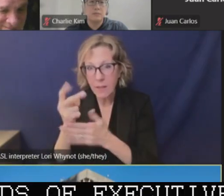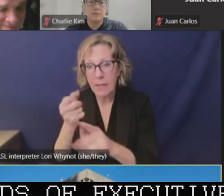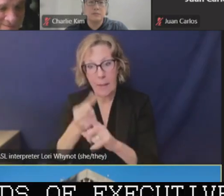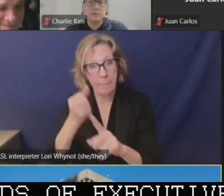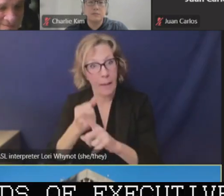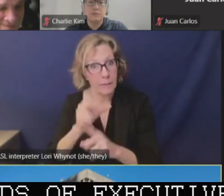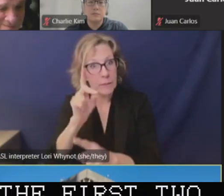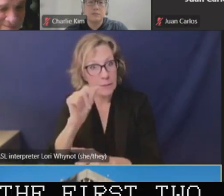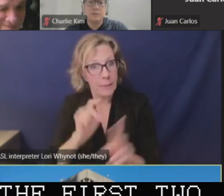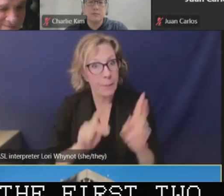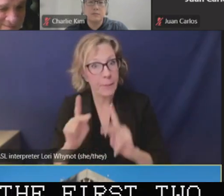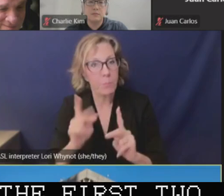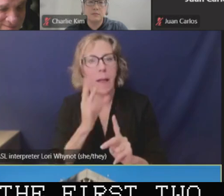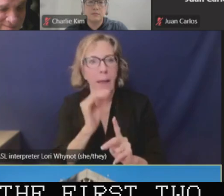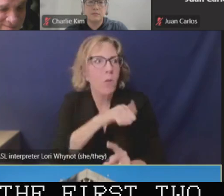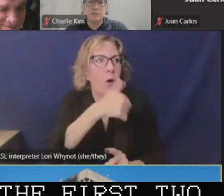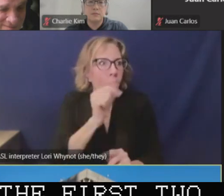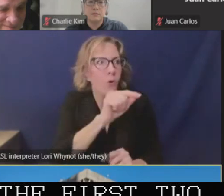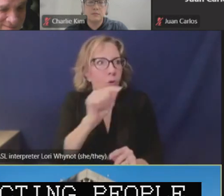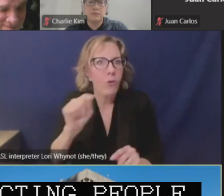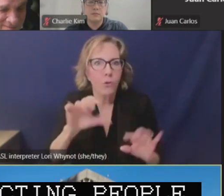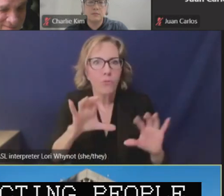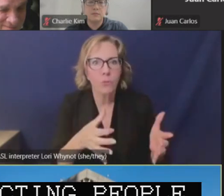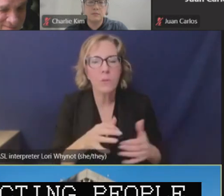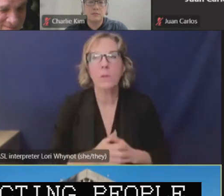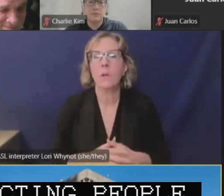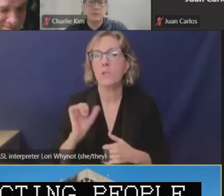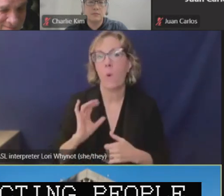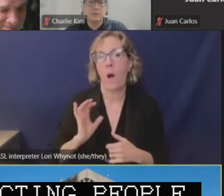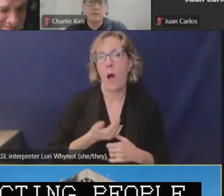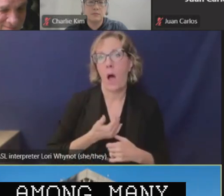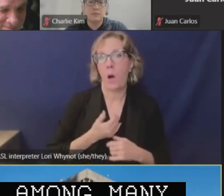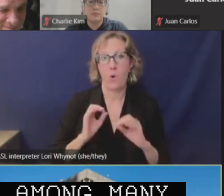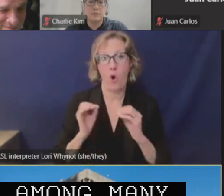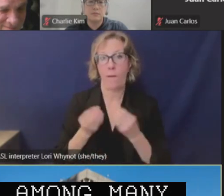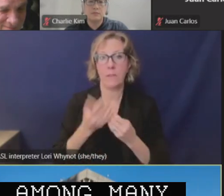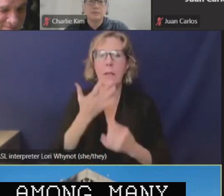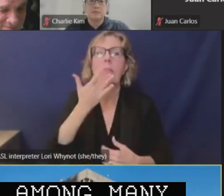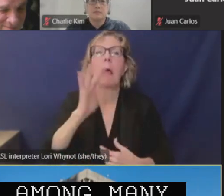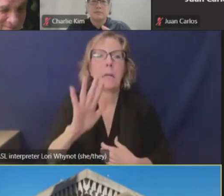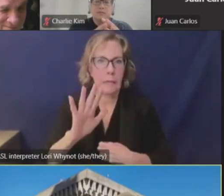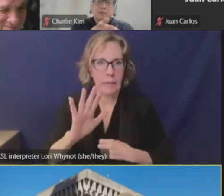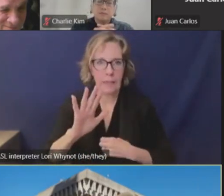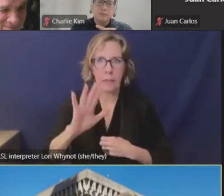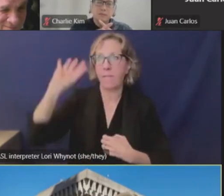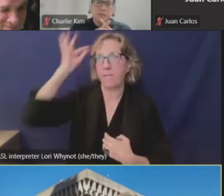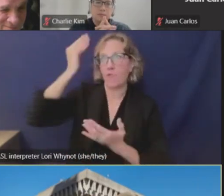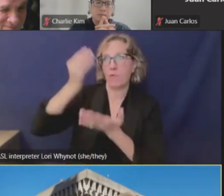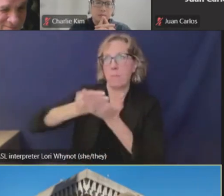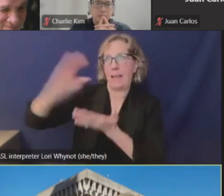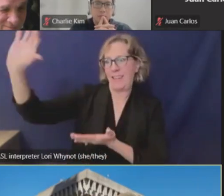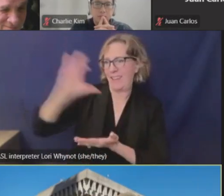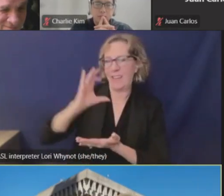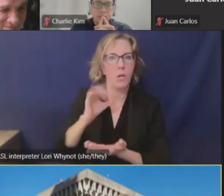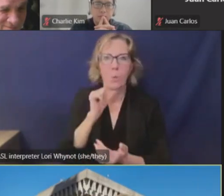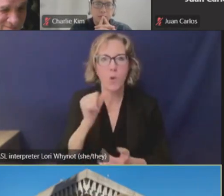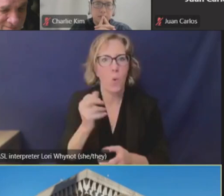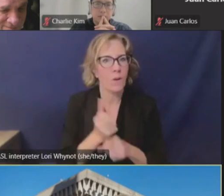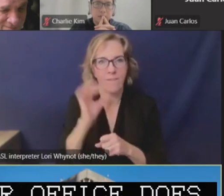groups. So fortunately, our office does not get federal funding. Many city departments do, we do